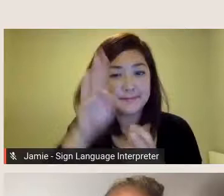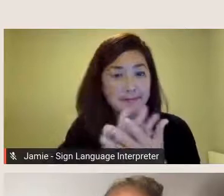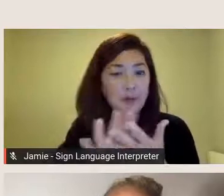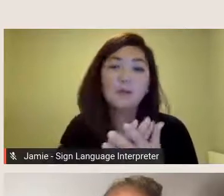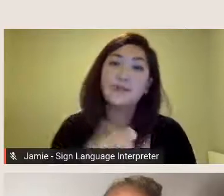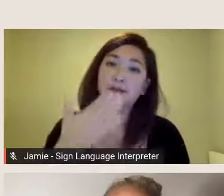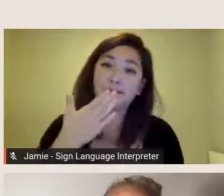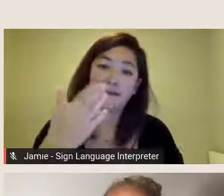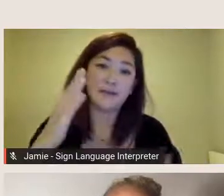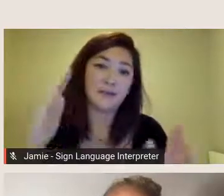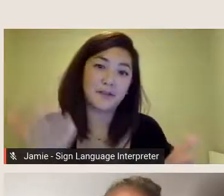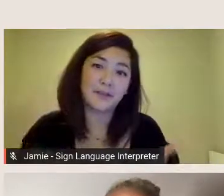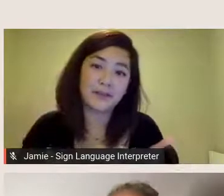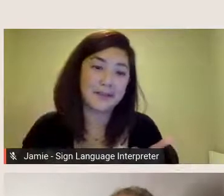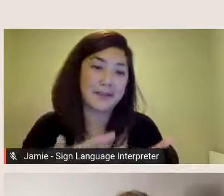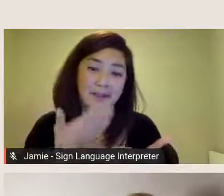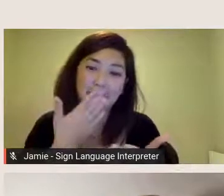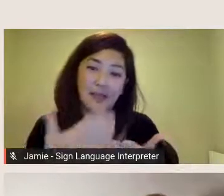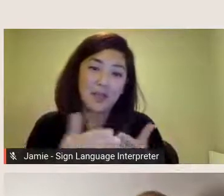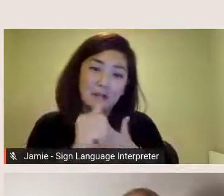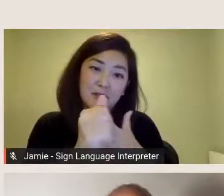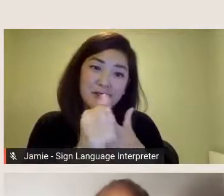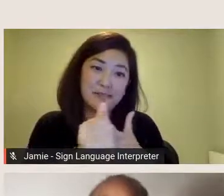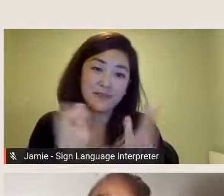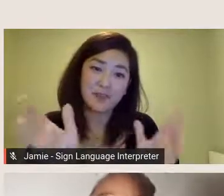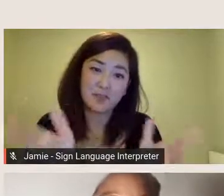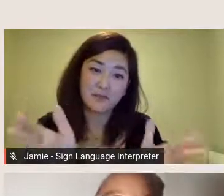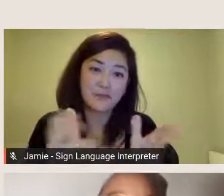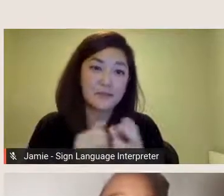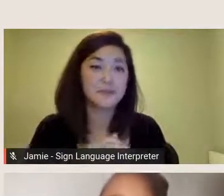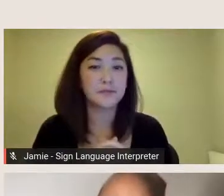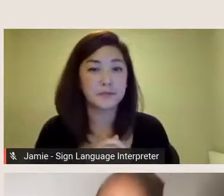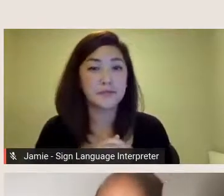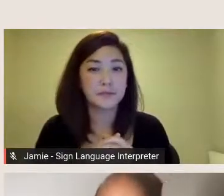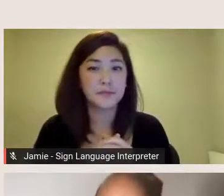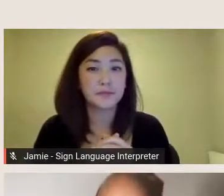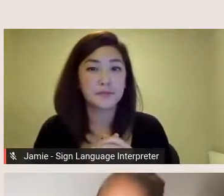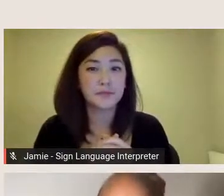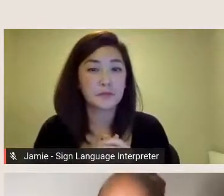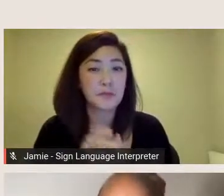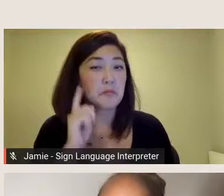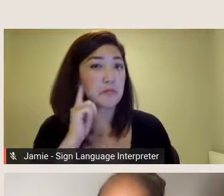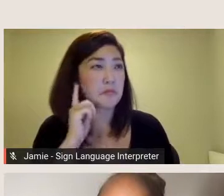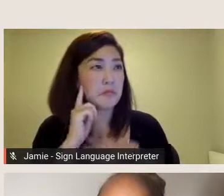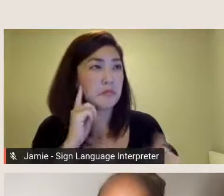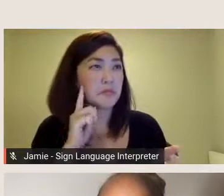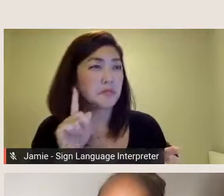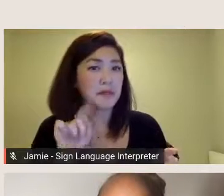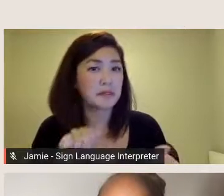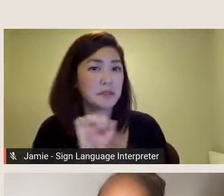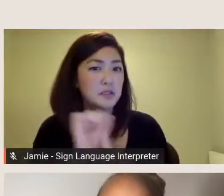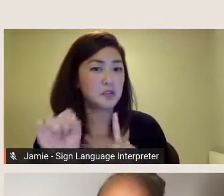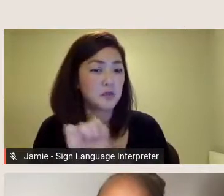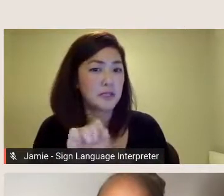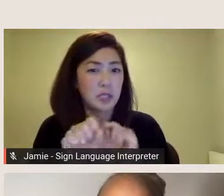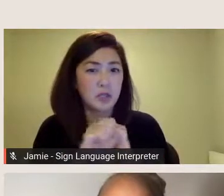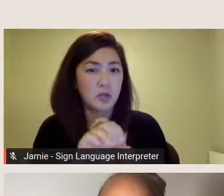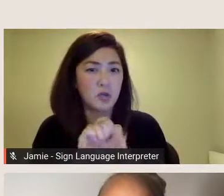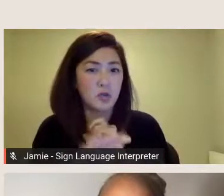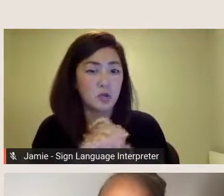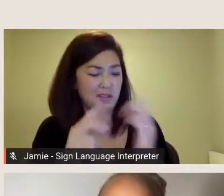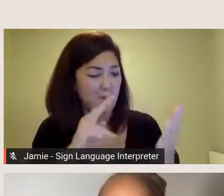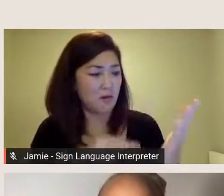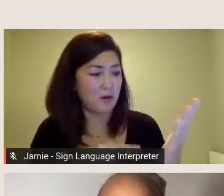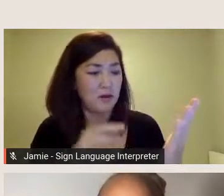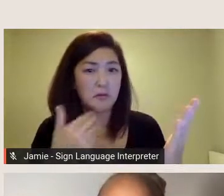having me and thank you for leading off the conversation. I actually heard about the case like most people did in the news. I read about it, and